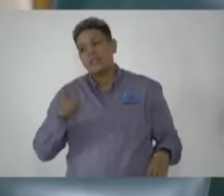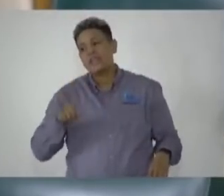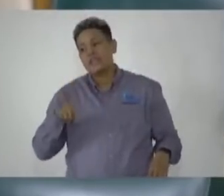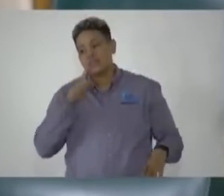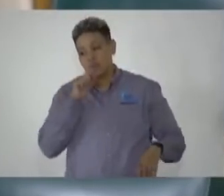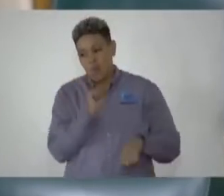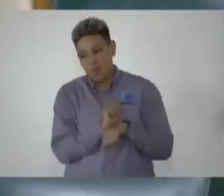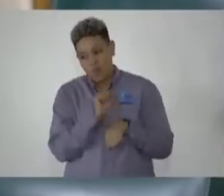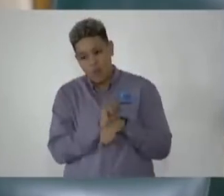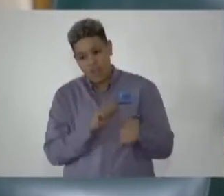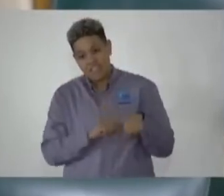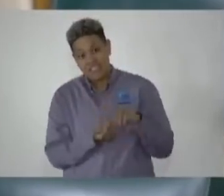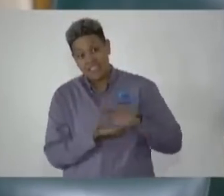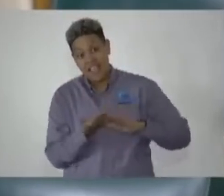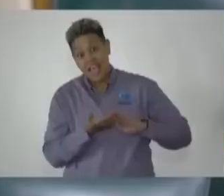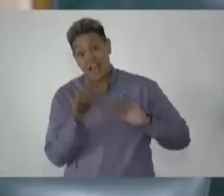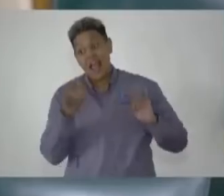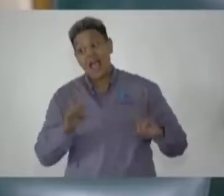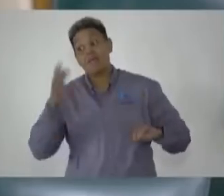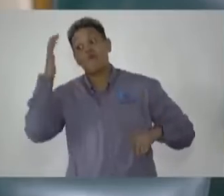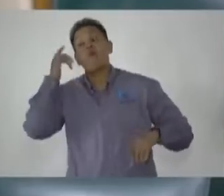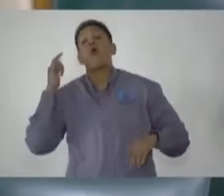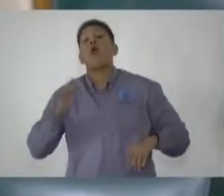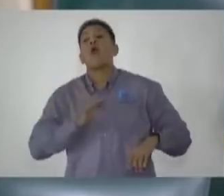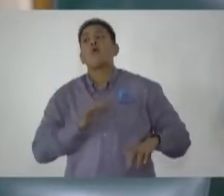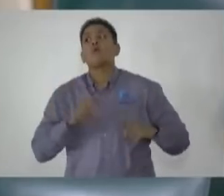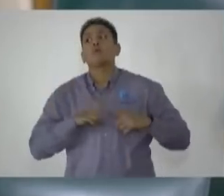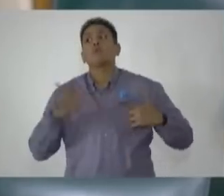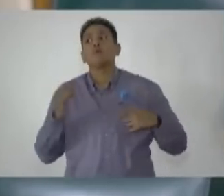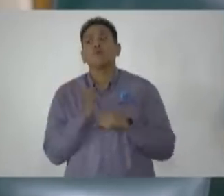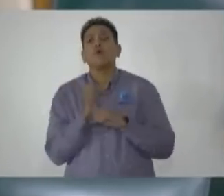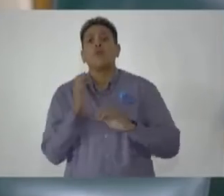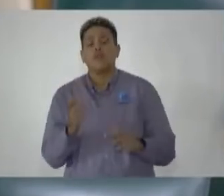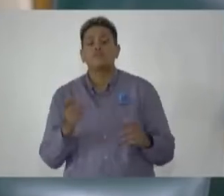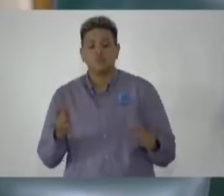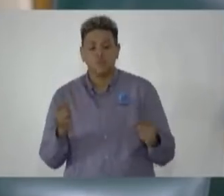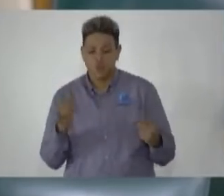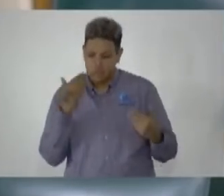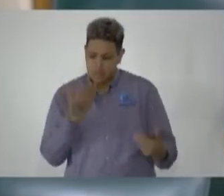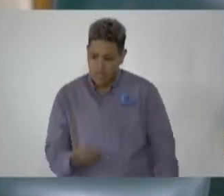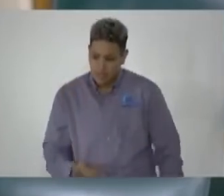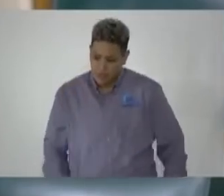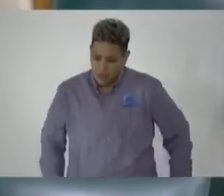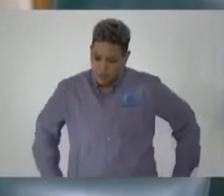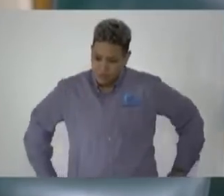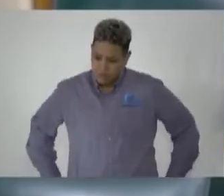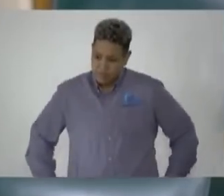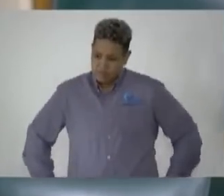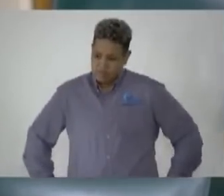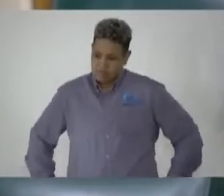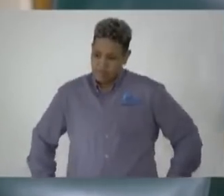the work started because there's a great deal of work to be done. May it please you, Mr. President.